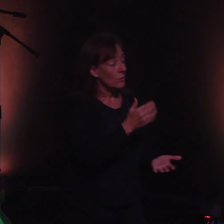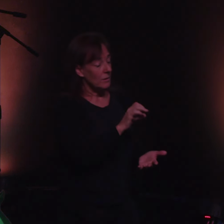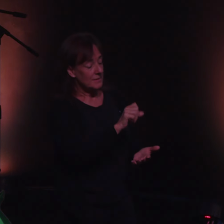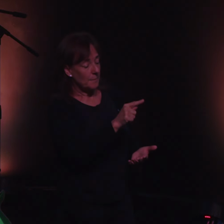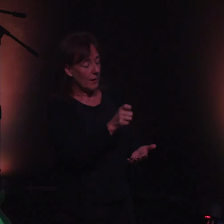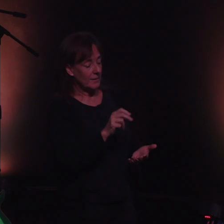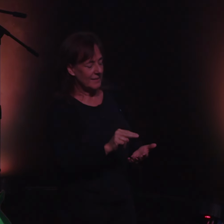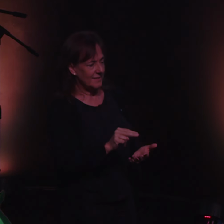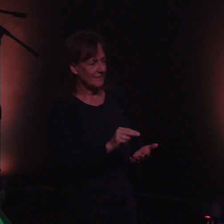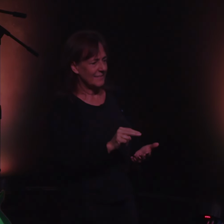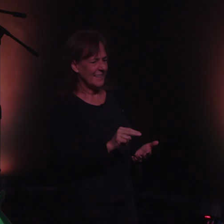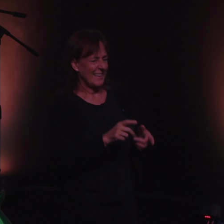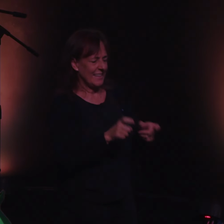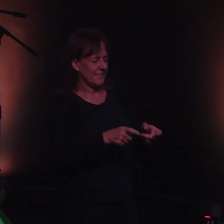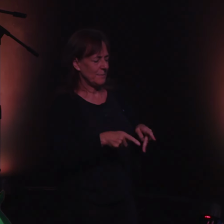innkeeper permission to care.